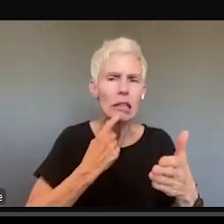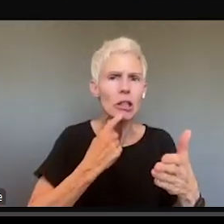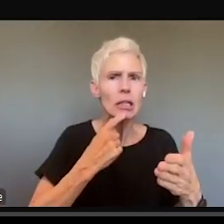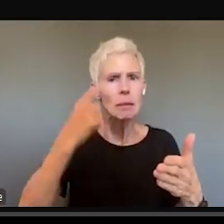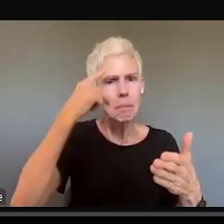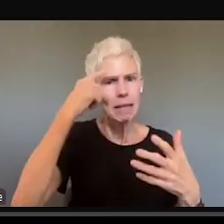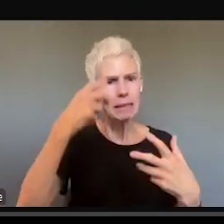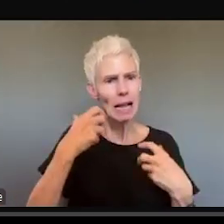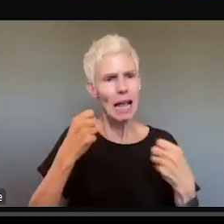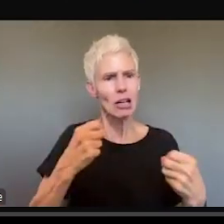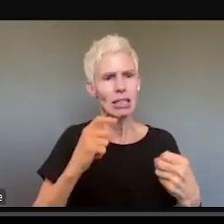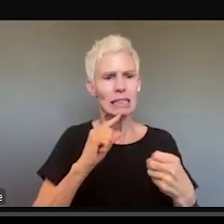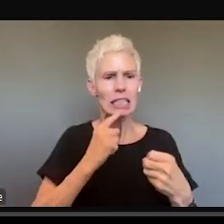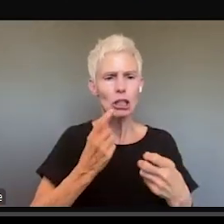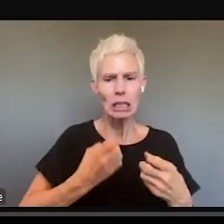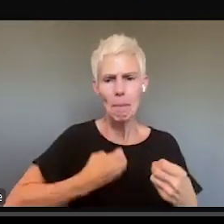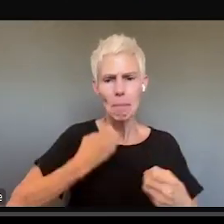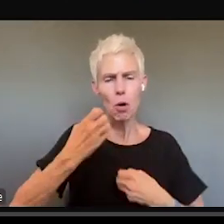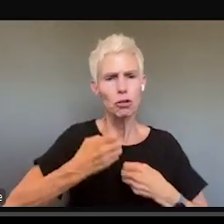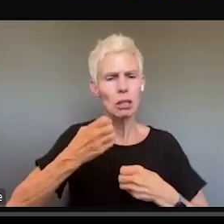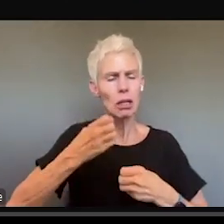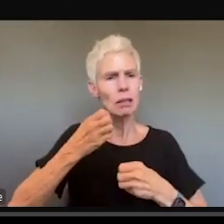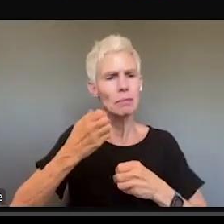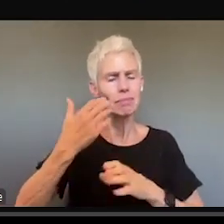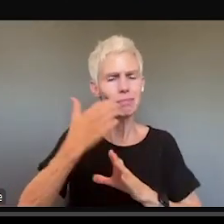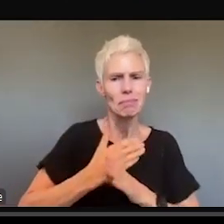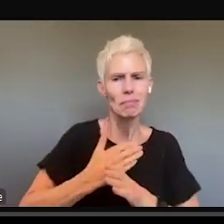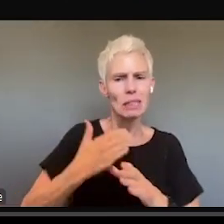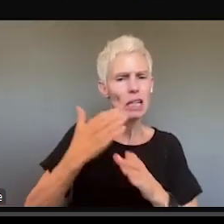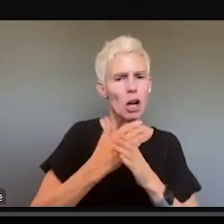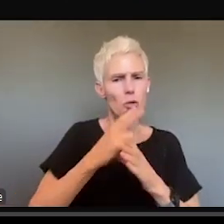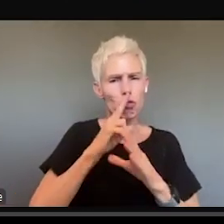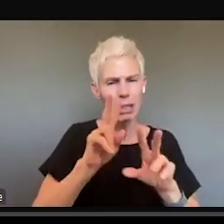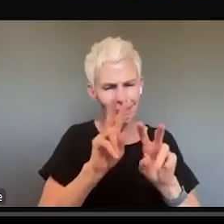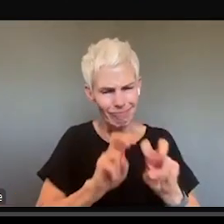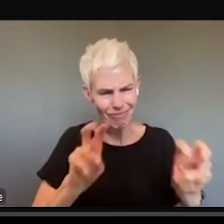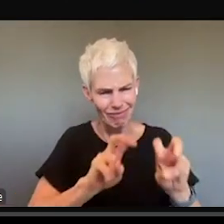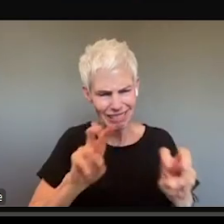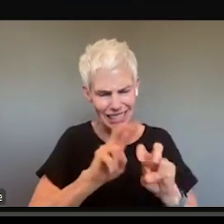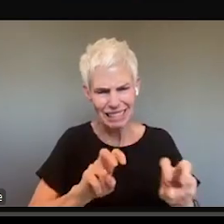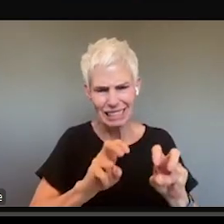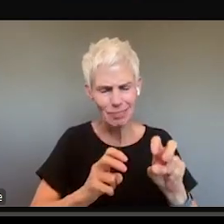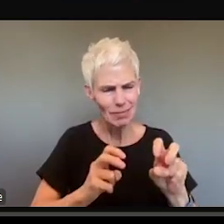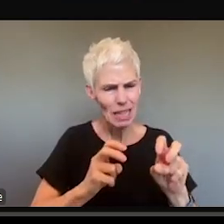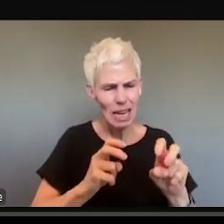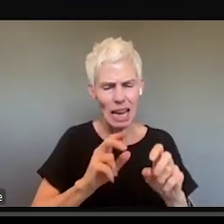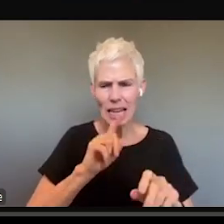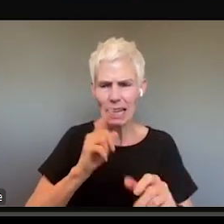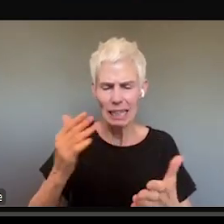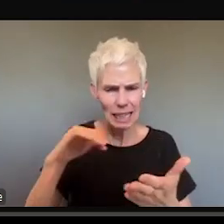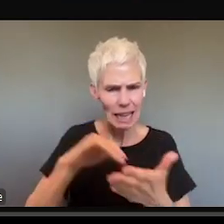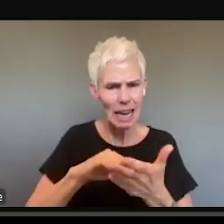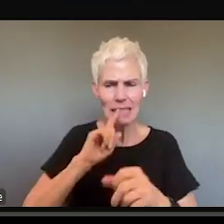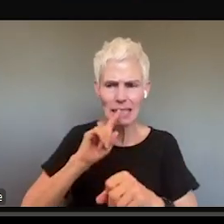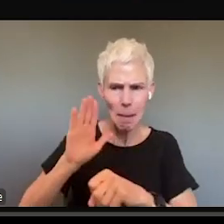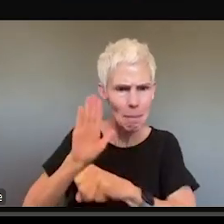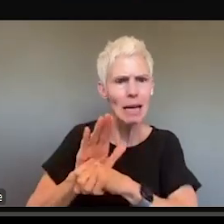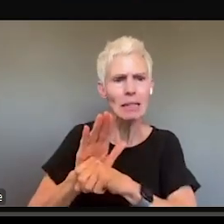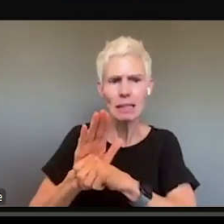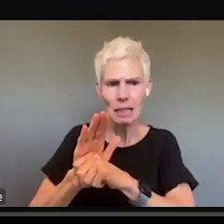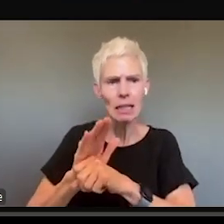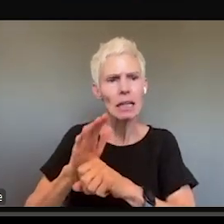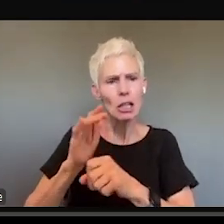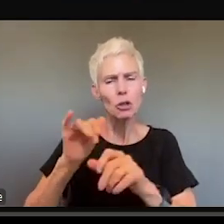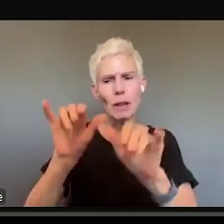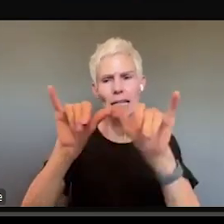emotional disturbances, and just really digging in and renewing our commitment to system changes that will improve whole person